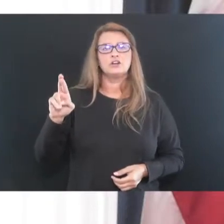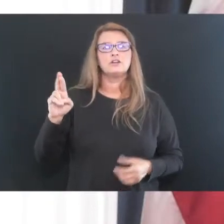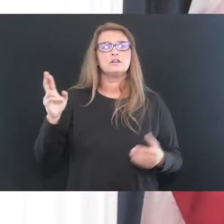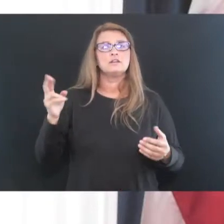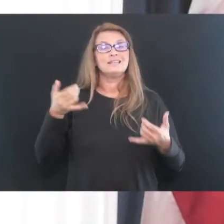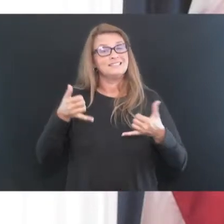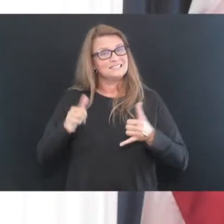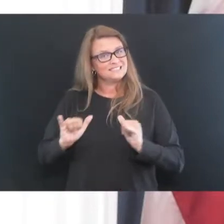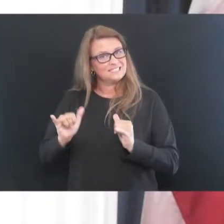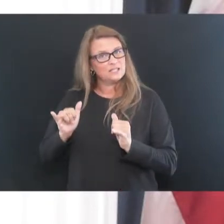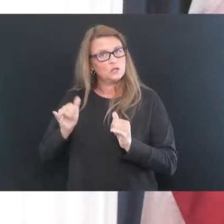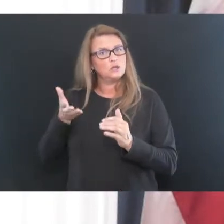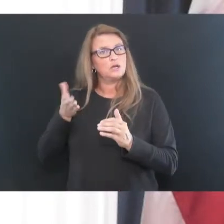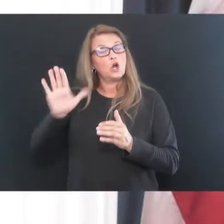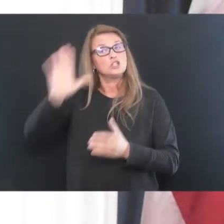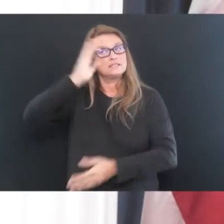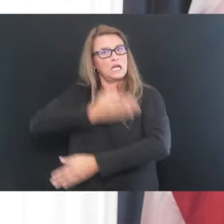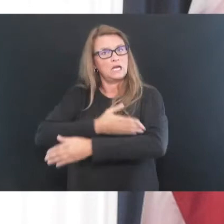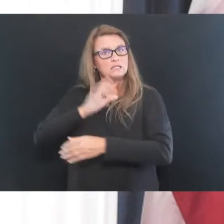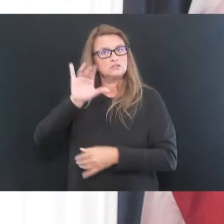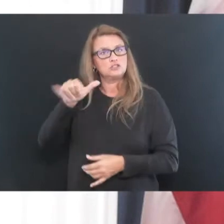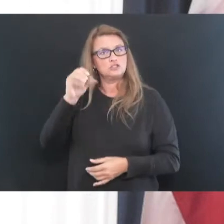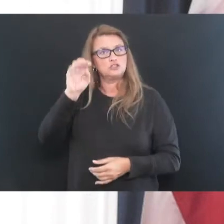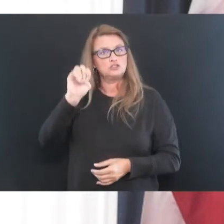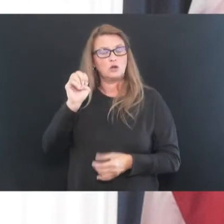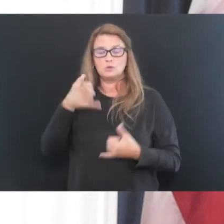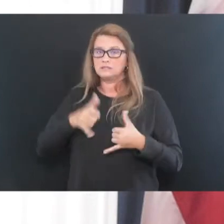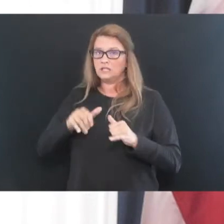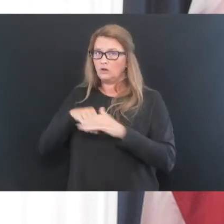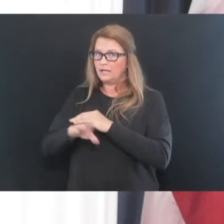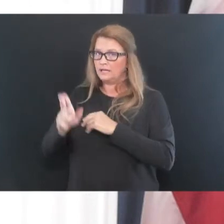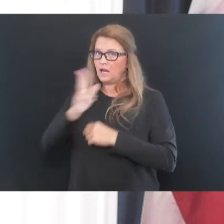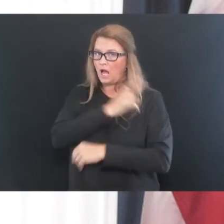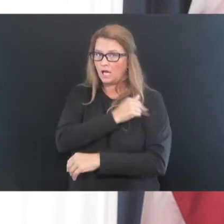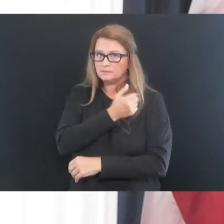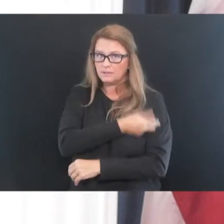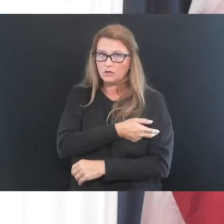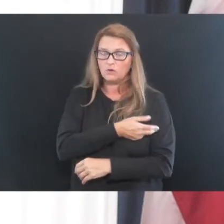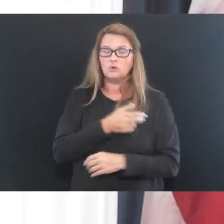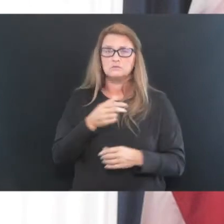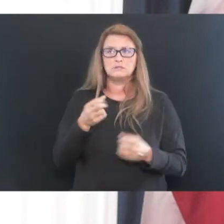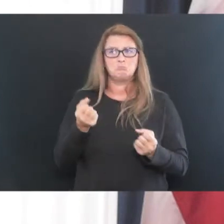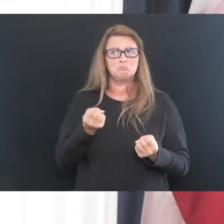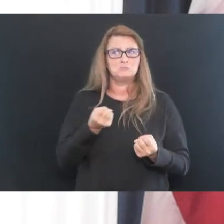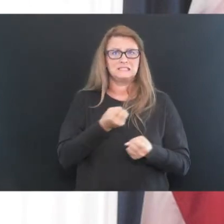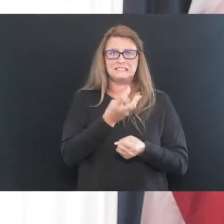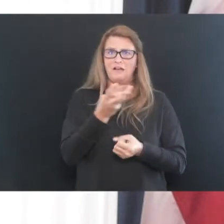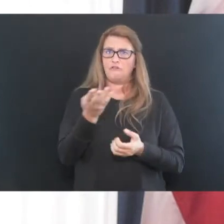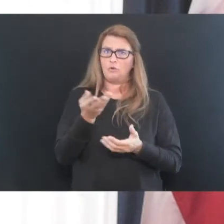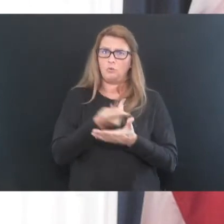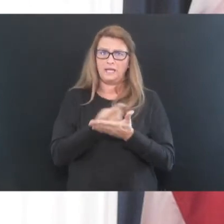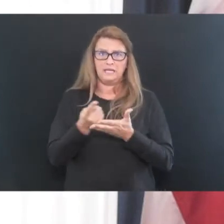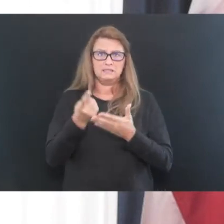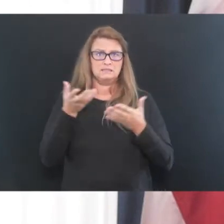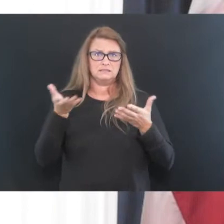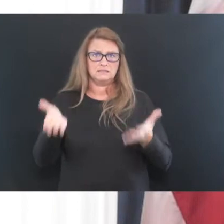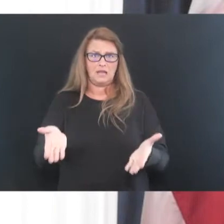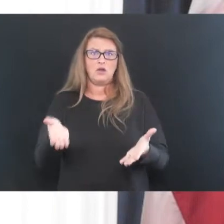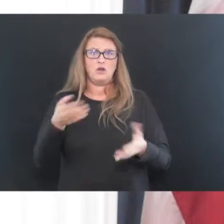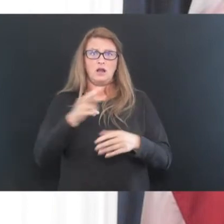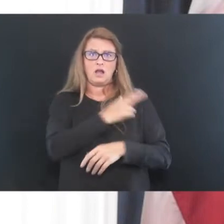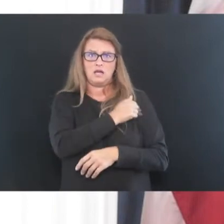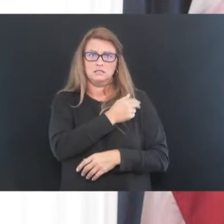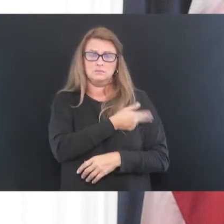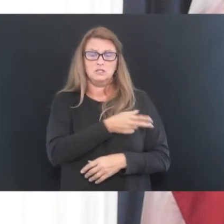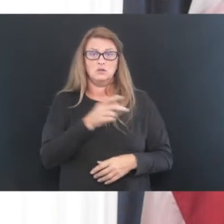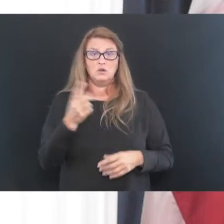in the hospital after several weeks of fighting COVID. But Linda did report to me that the day